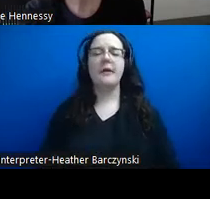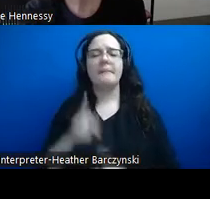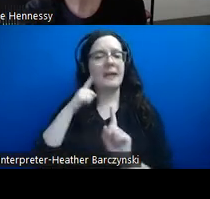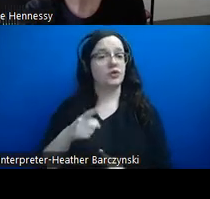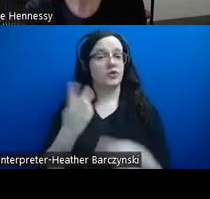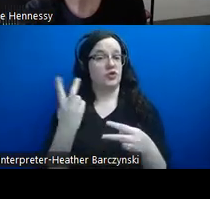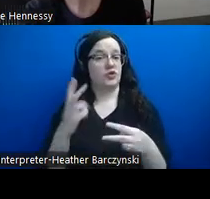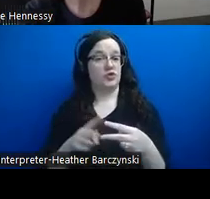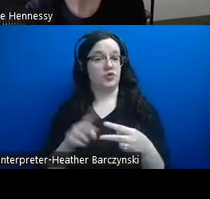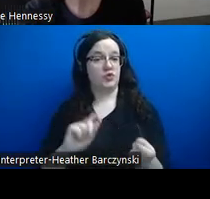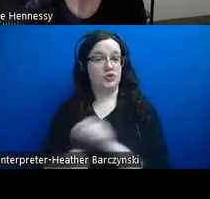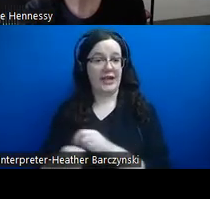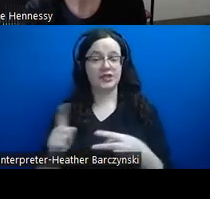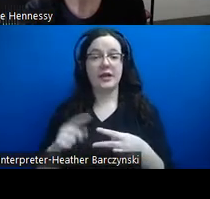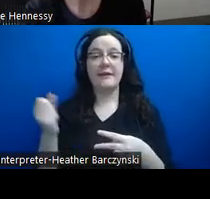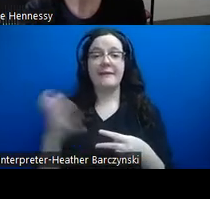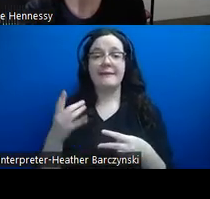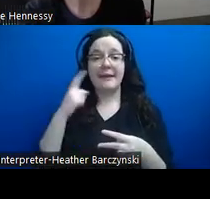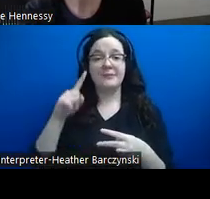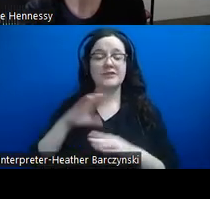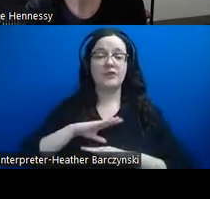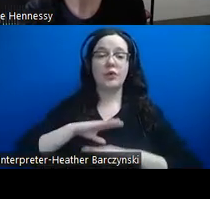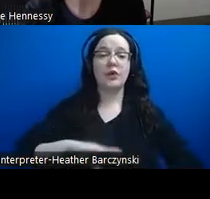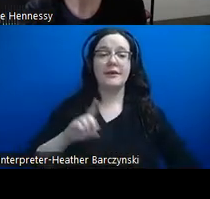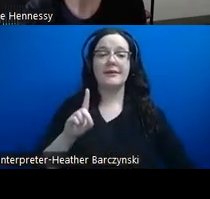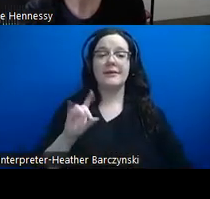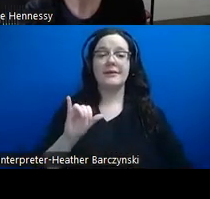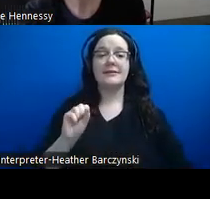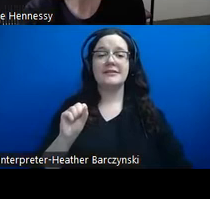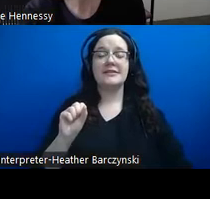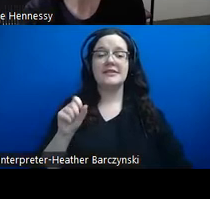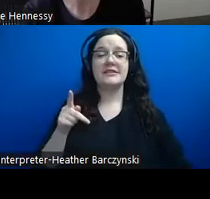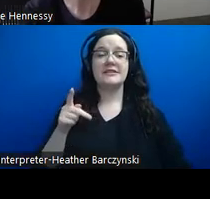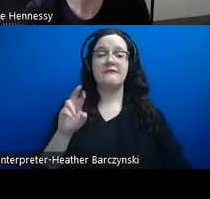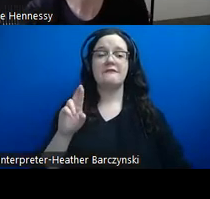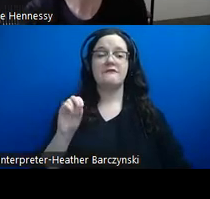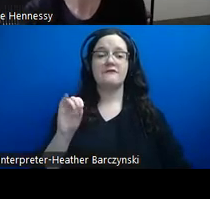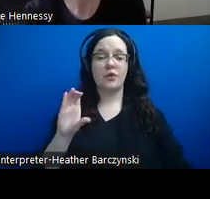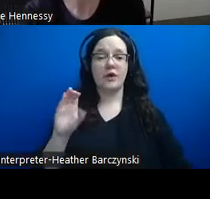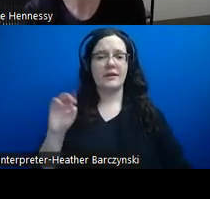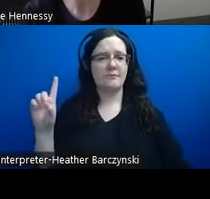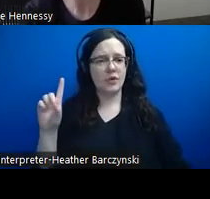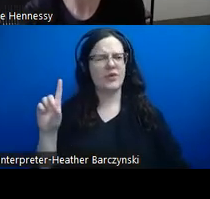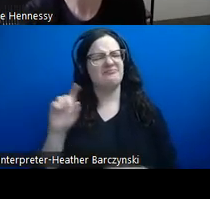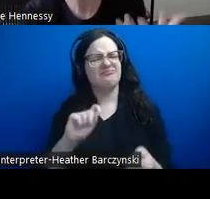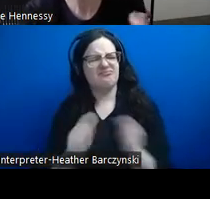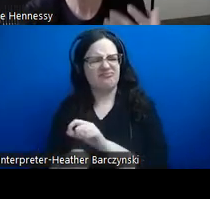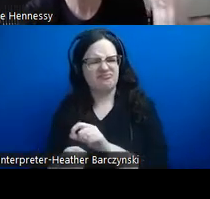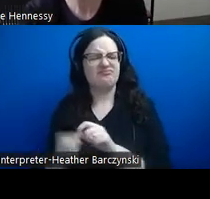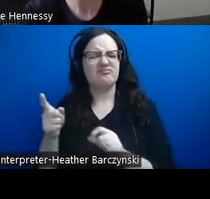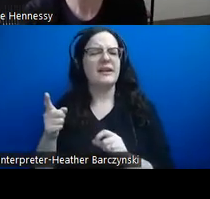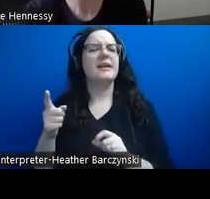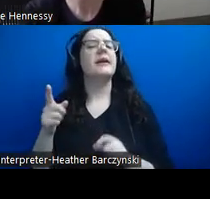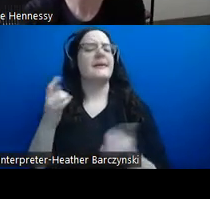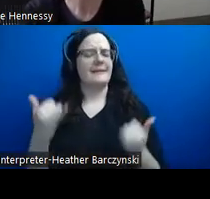term gambles to relieve dysphoric mood or escape problems that was in the DSM-4 was just changed a little bit to say often gambles when feeling distressed,